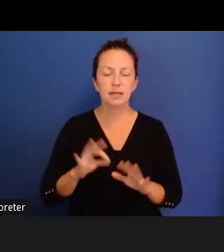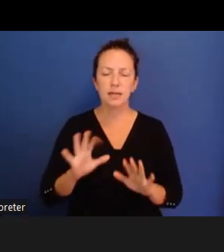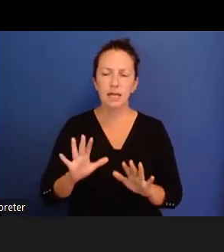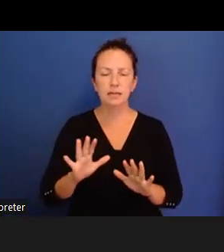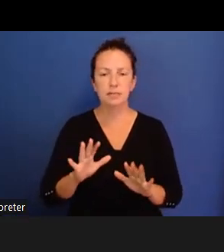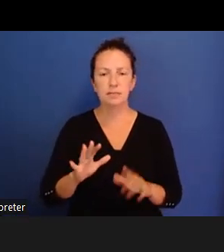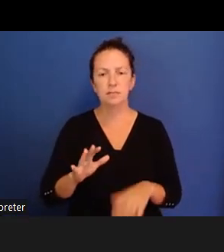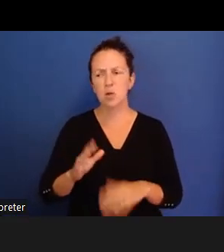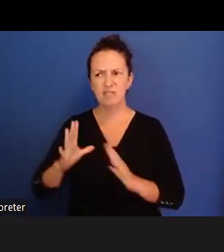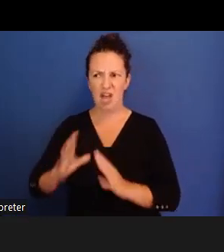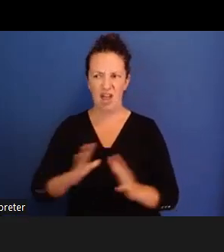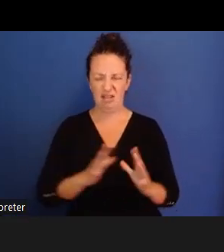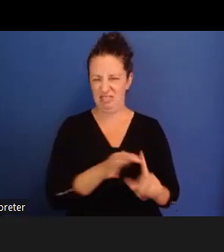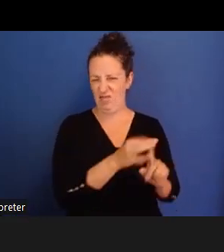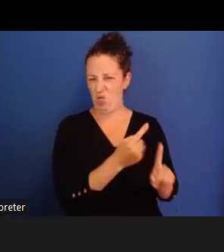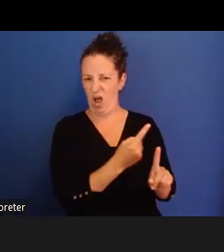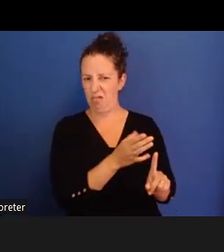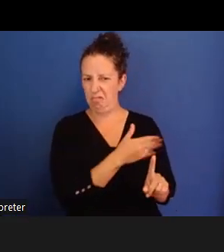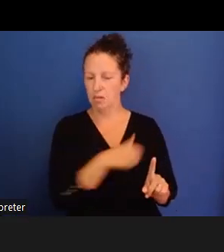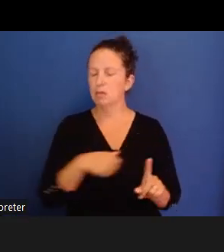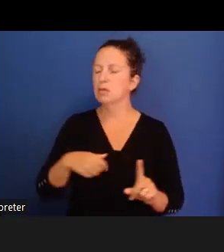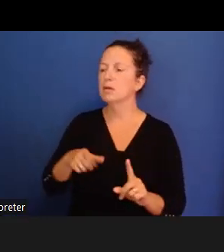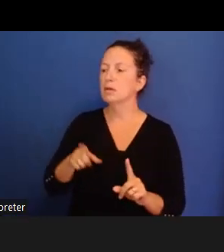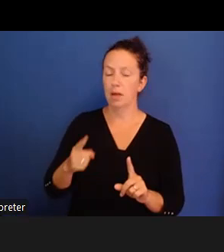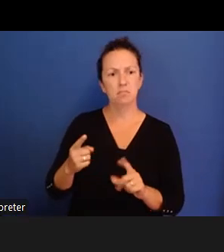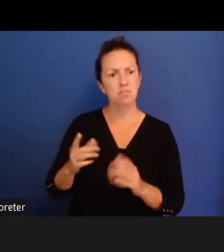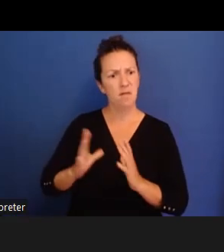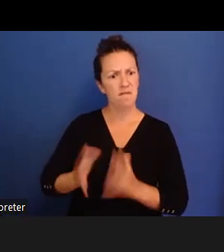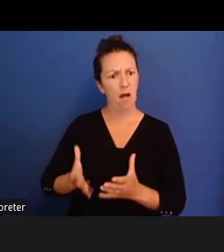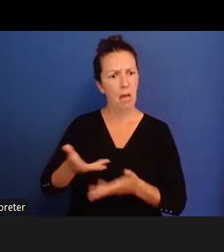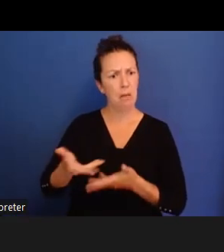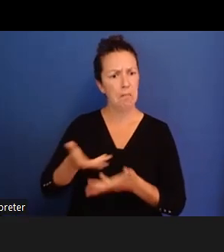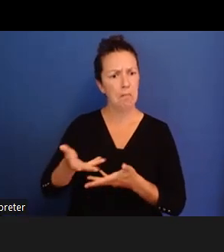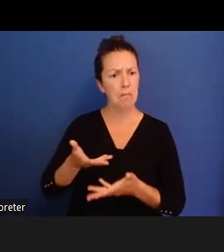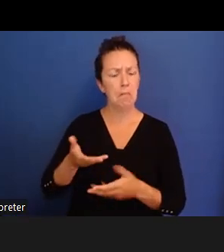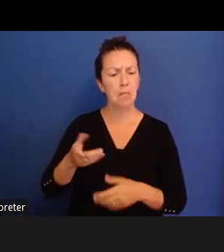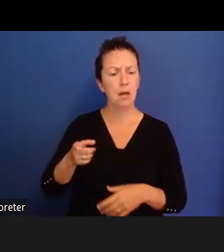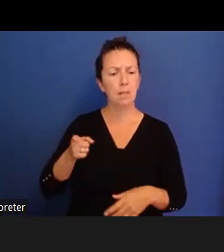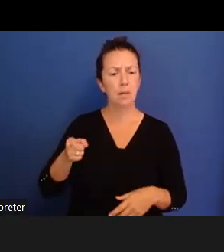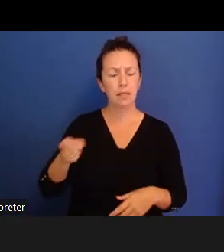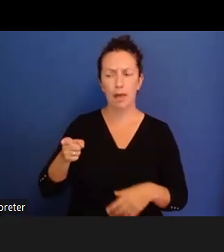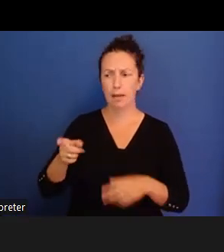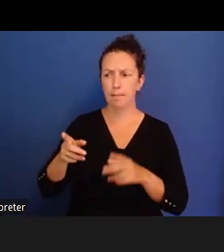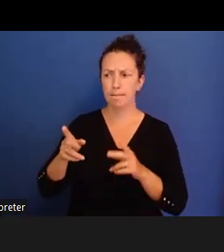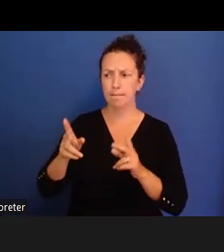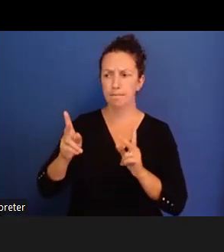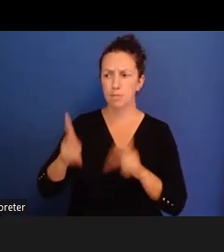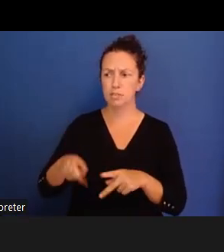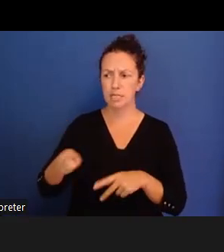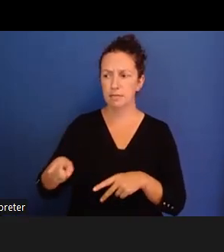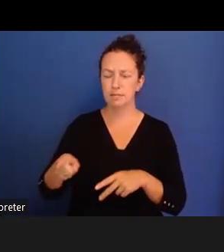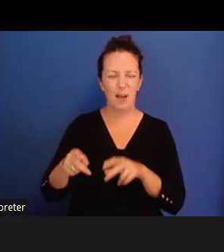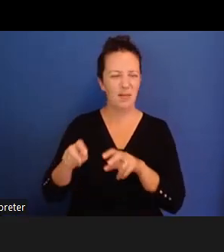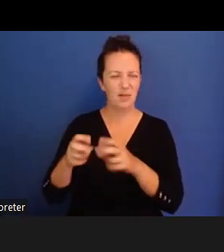it went fine because like the person um the person at the end, one of the